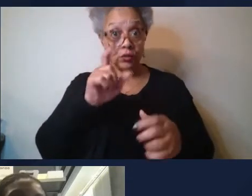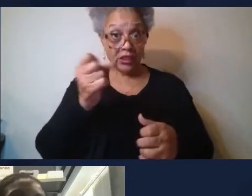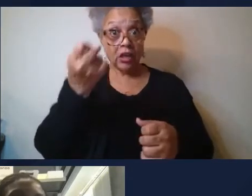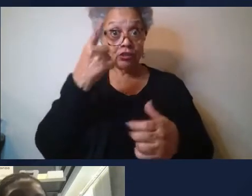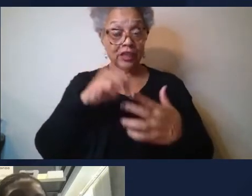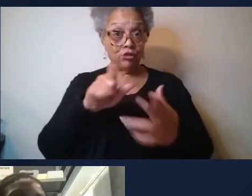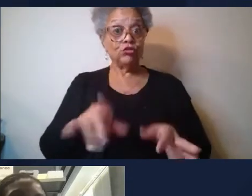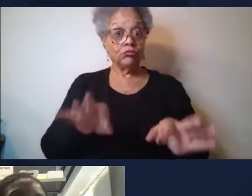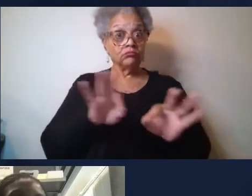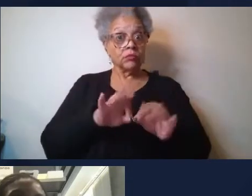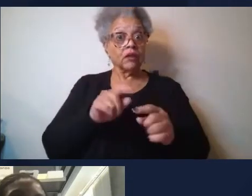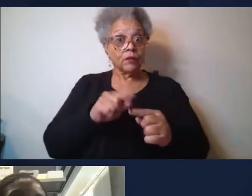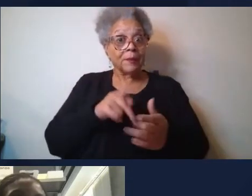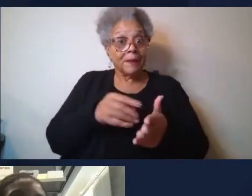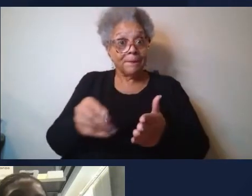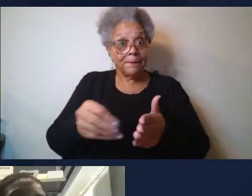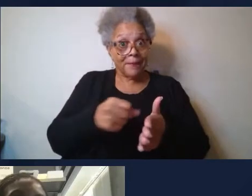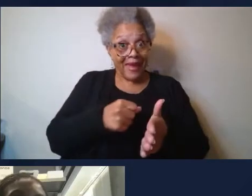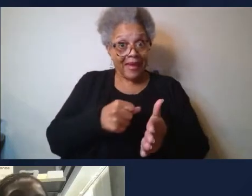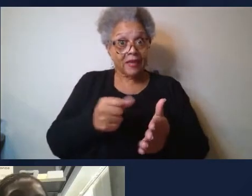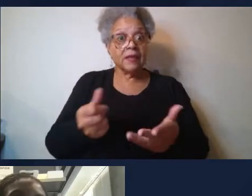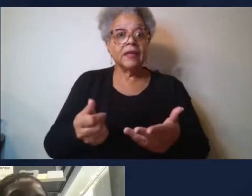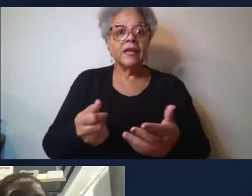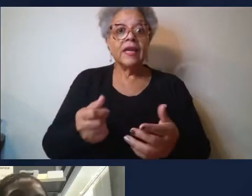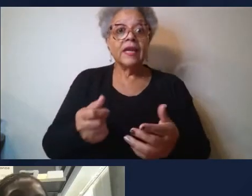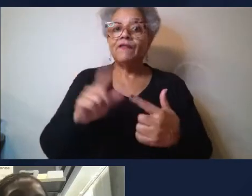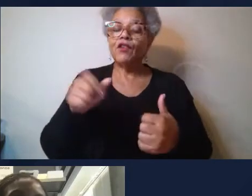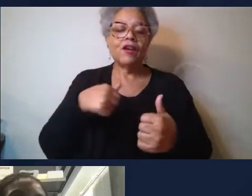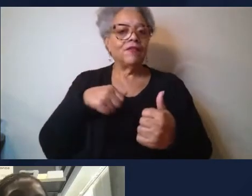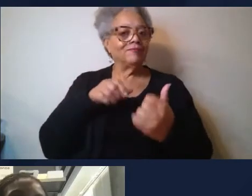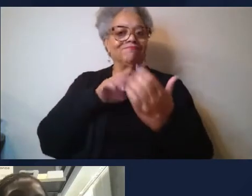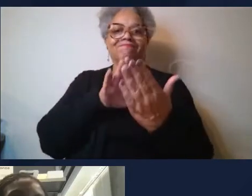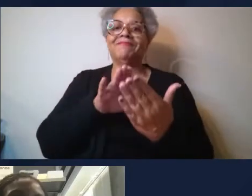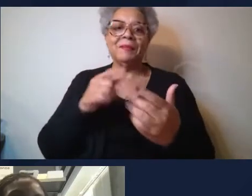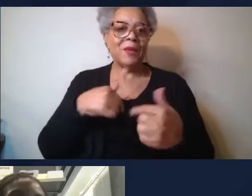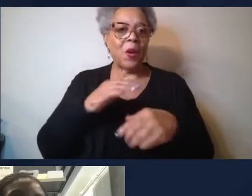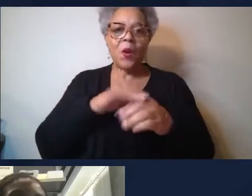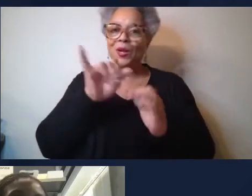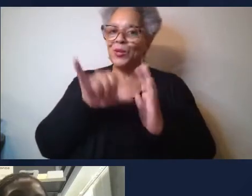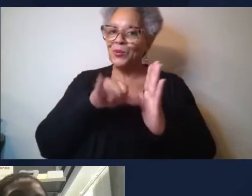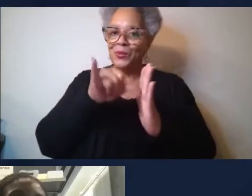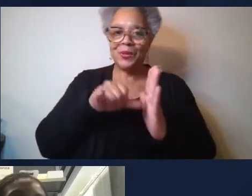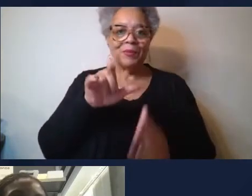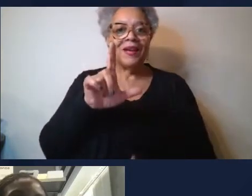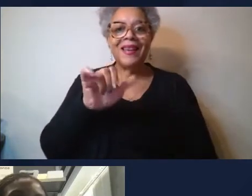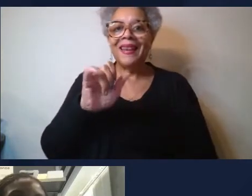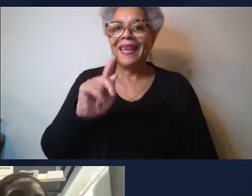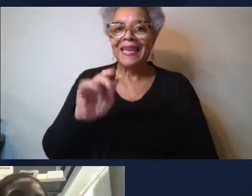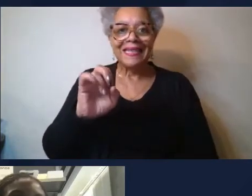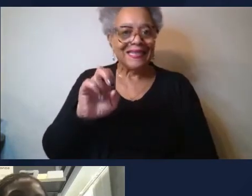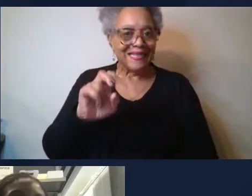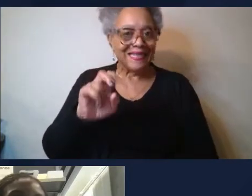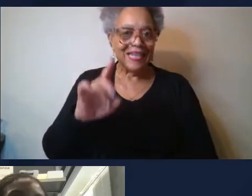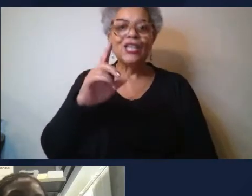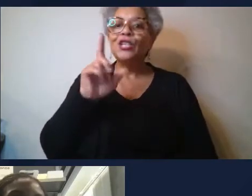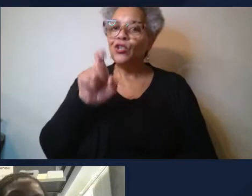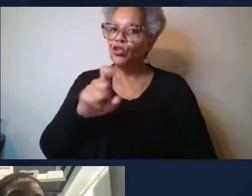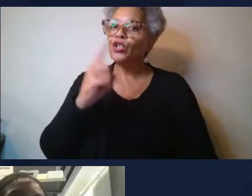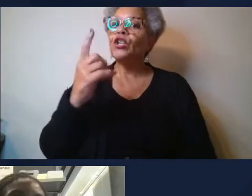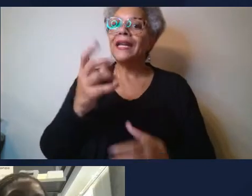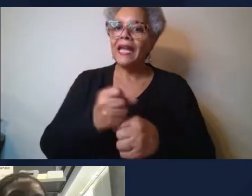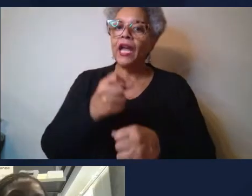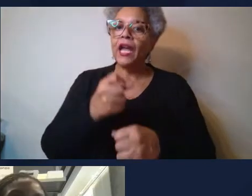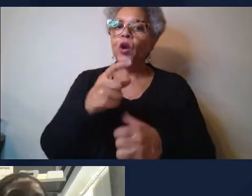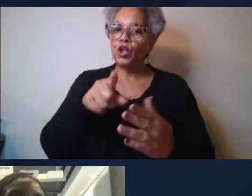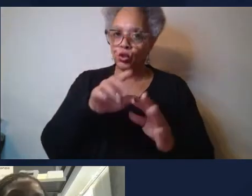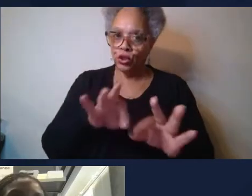And if you have ever encountered me on YouTube or LinkedIn, I'm always saying that you should get what you